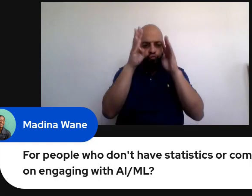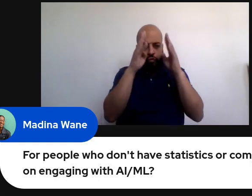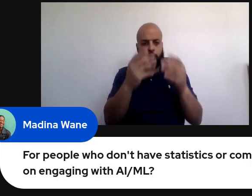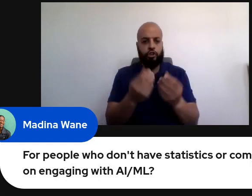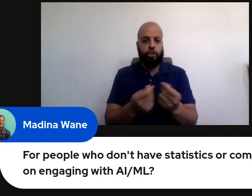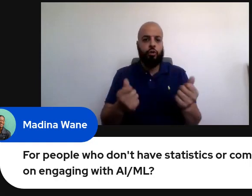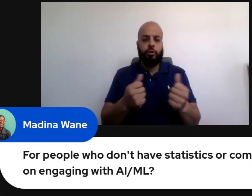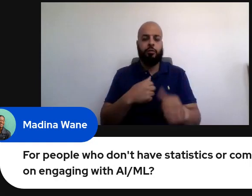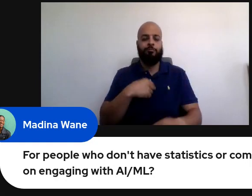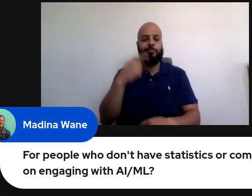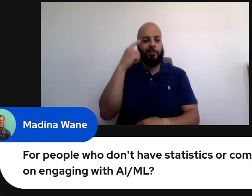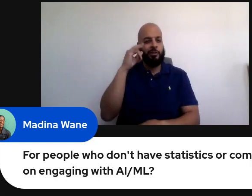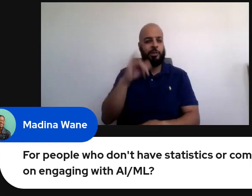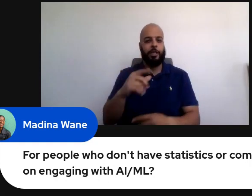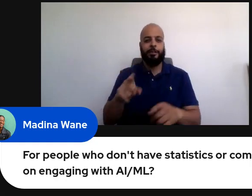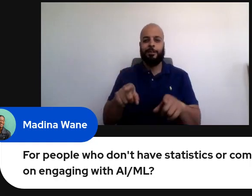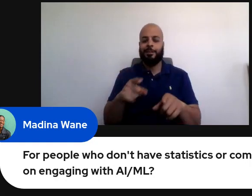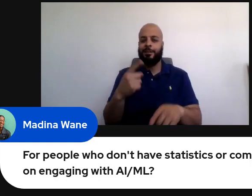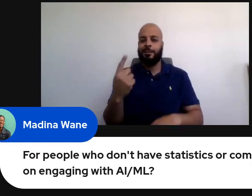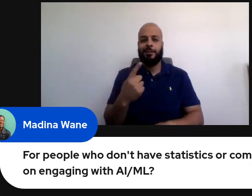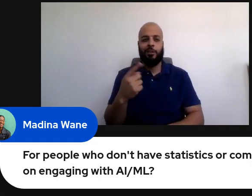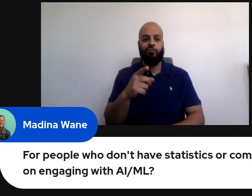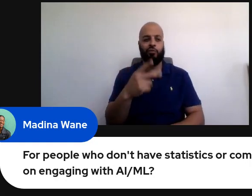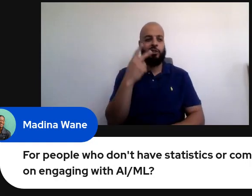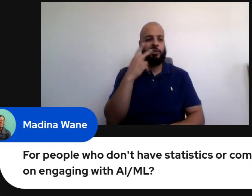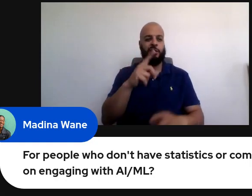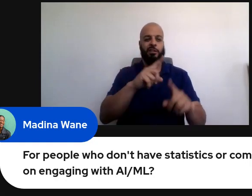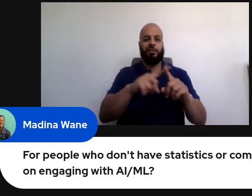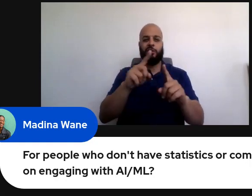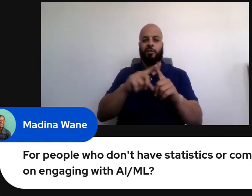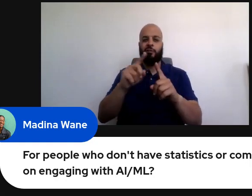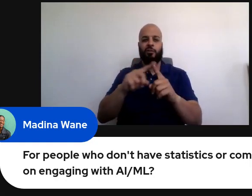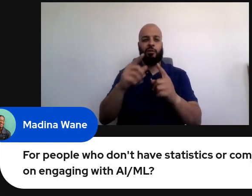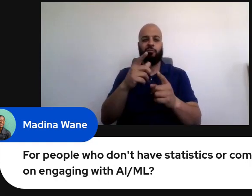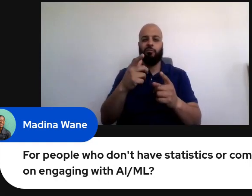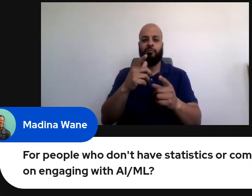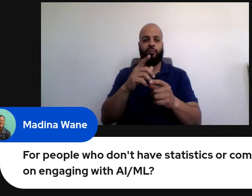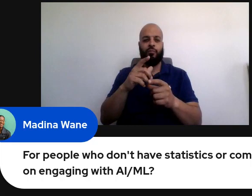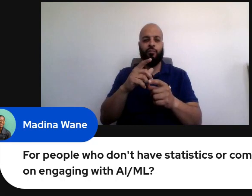something that you do see in different parts of the world.